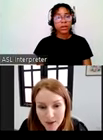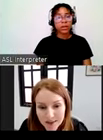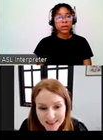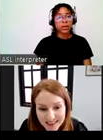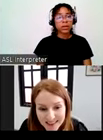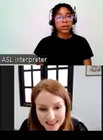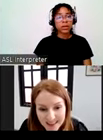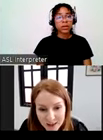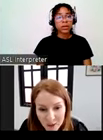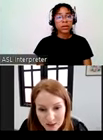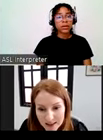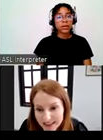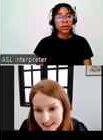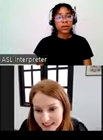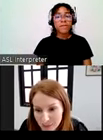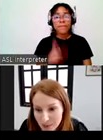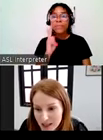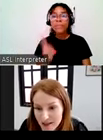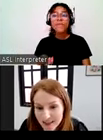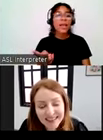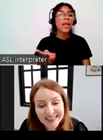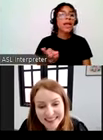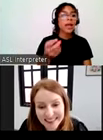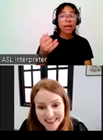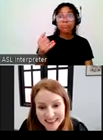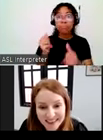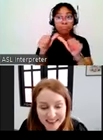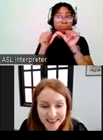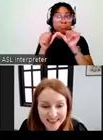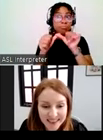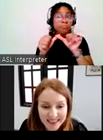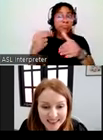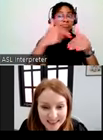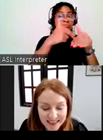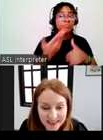rooftop, solar. Keep sharing.